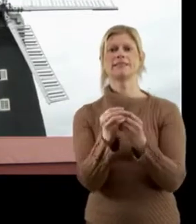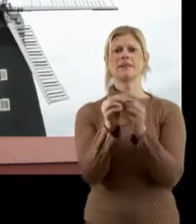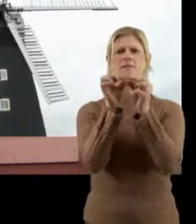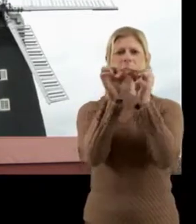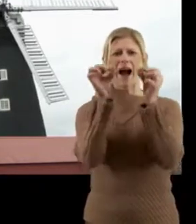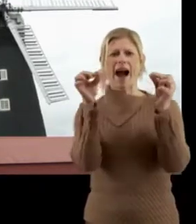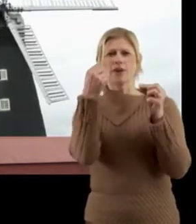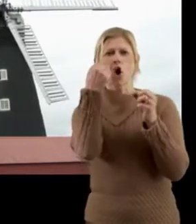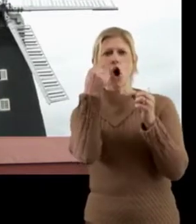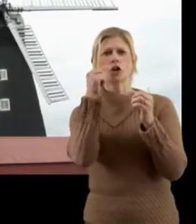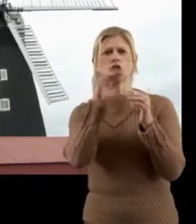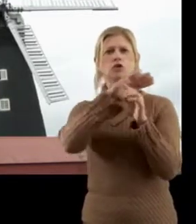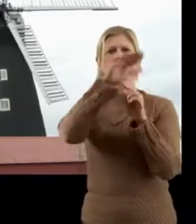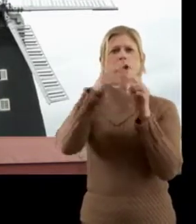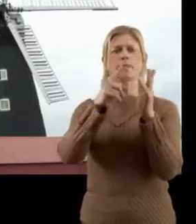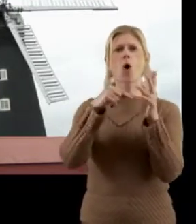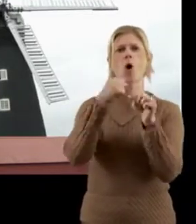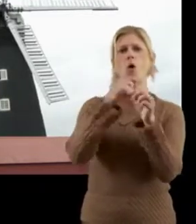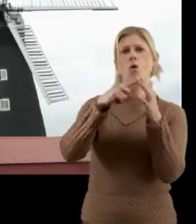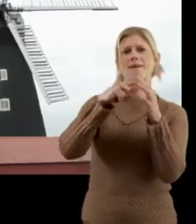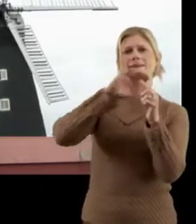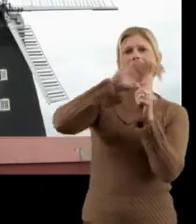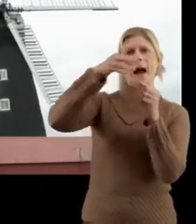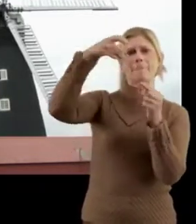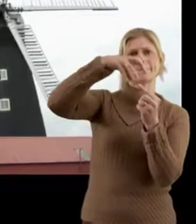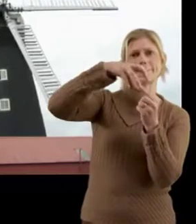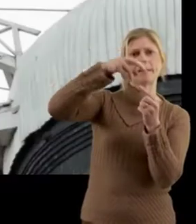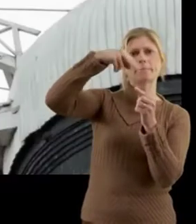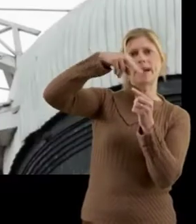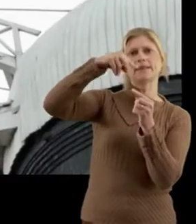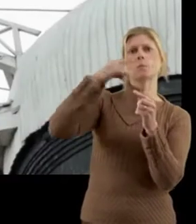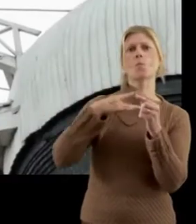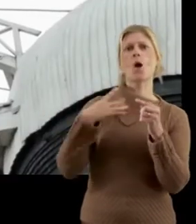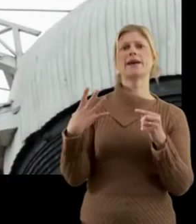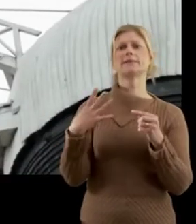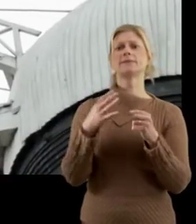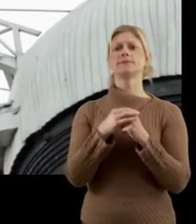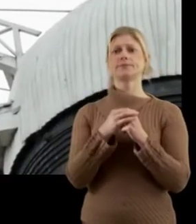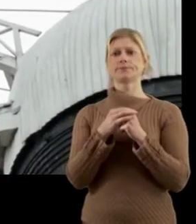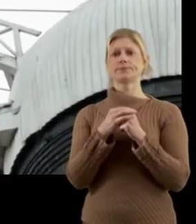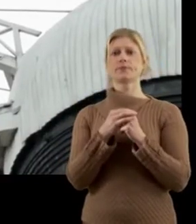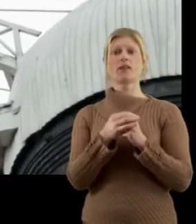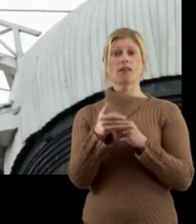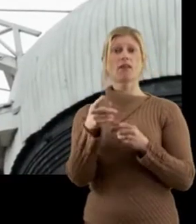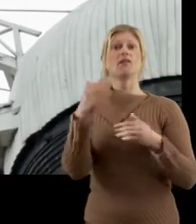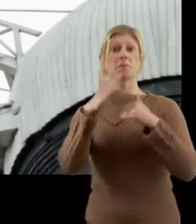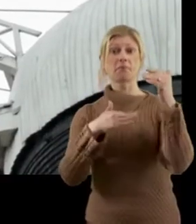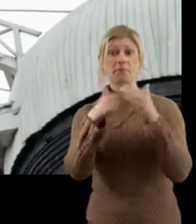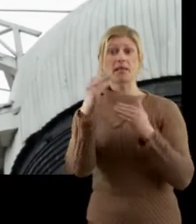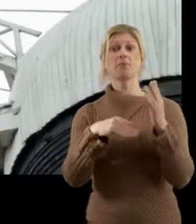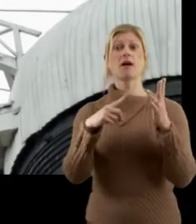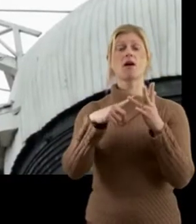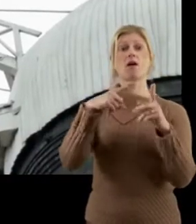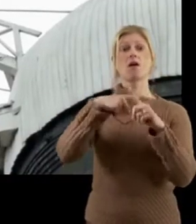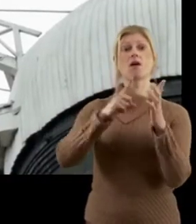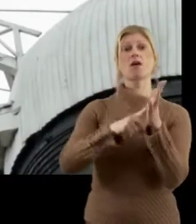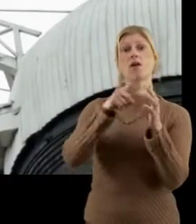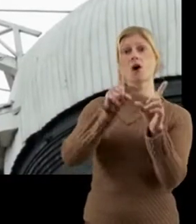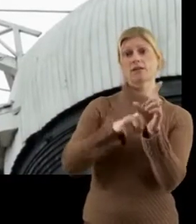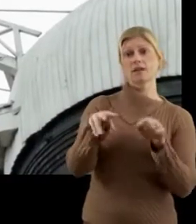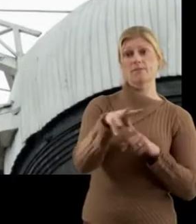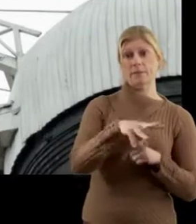fine onion-shaped ogee cap is painted white. It is thought to have been built by the Oxley